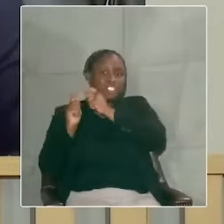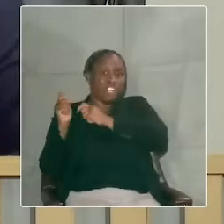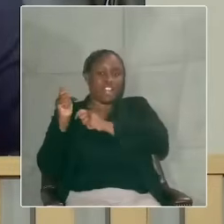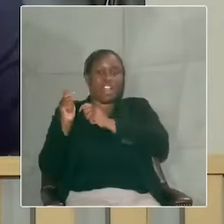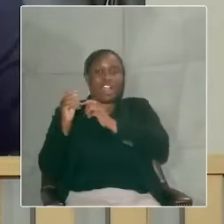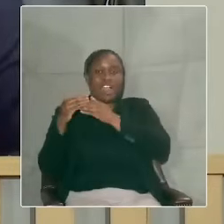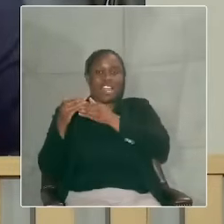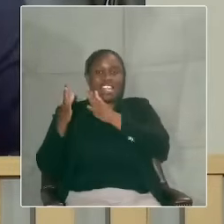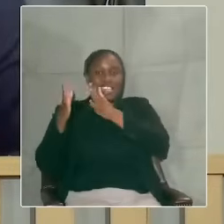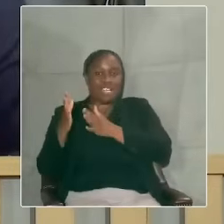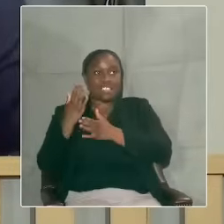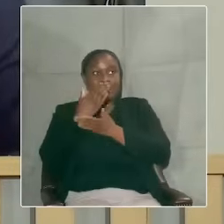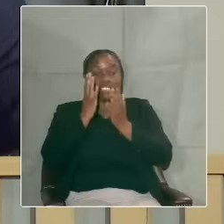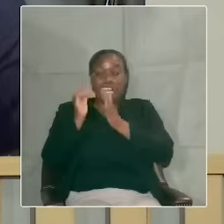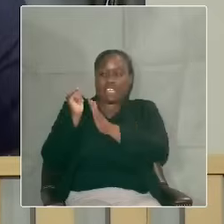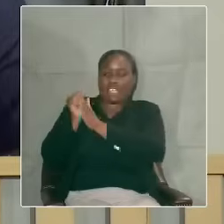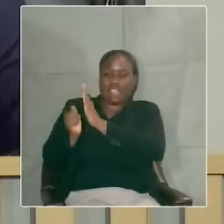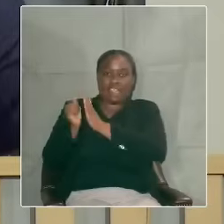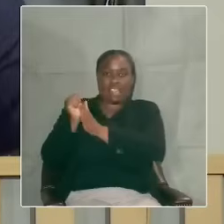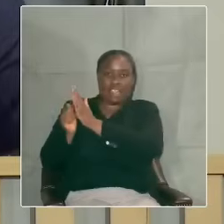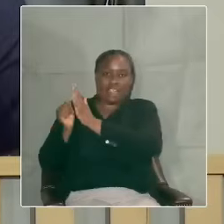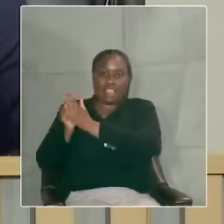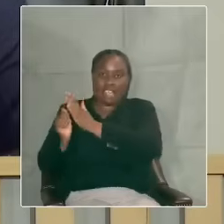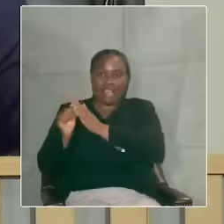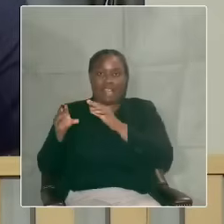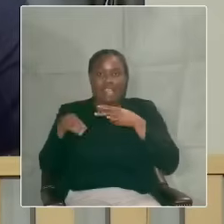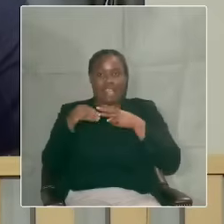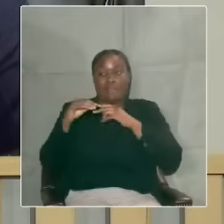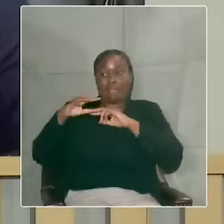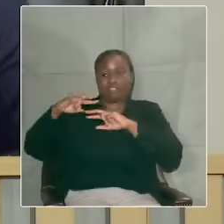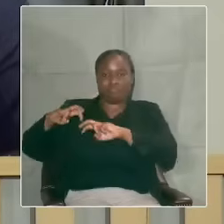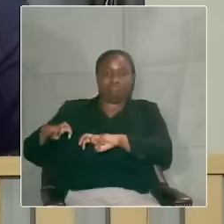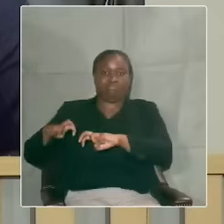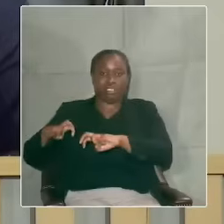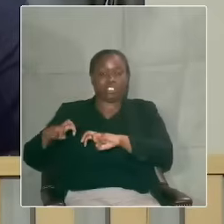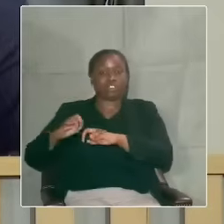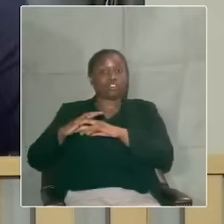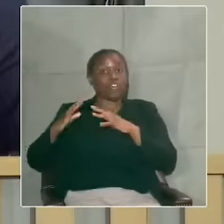of traditional leaders in KwaZulu-Natal with effect from April